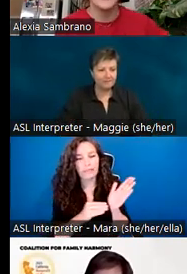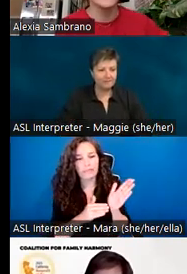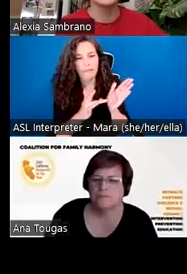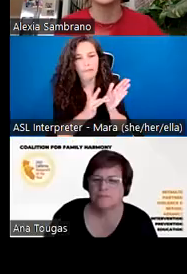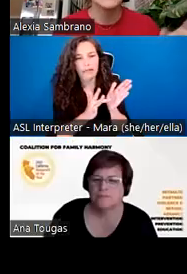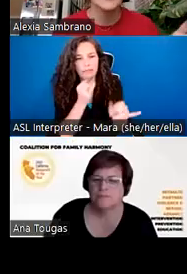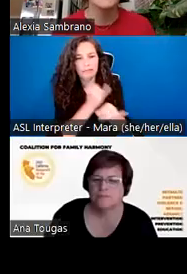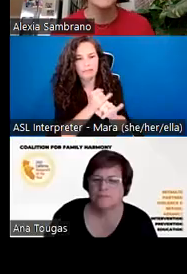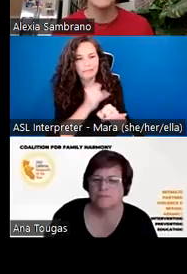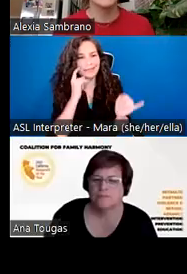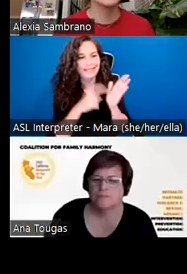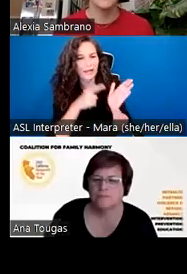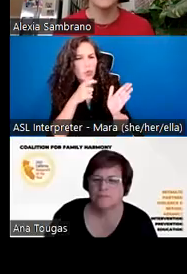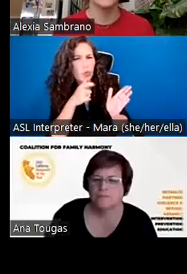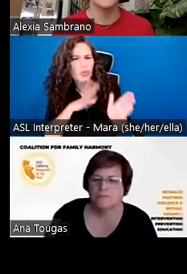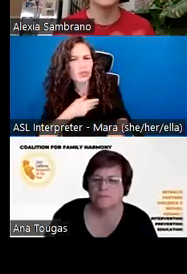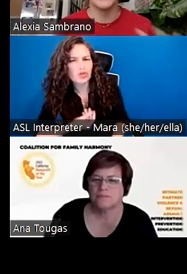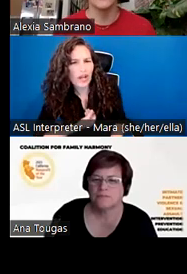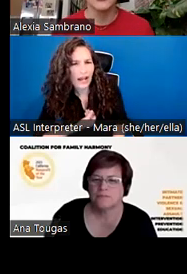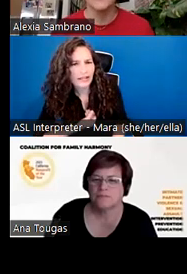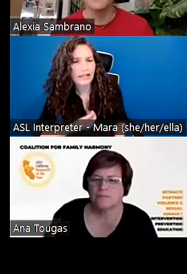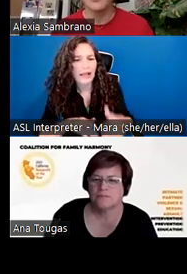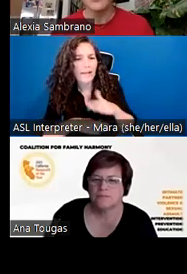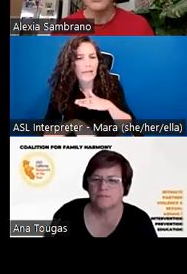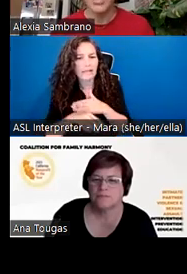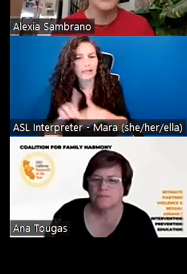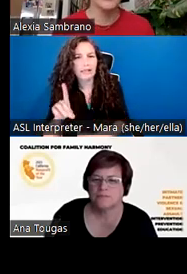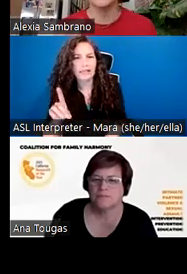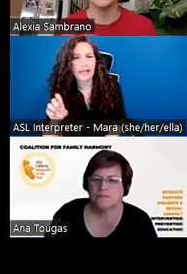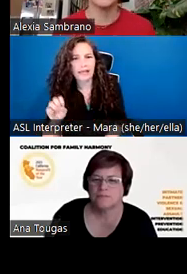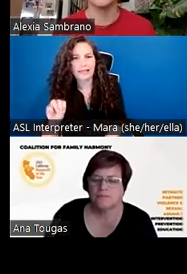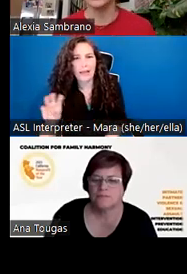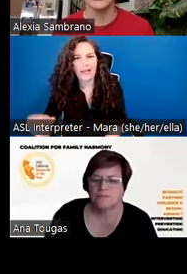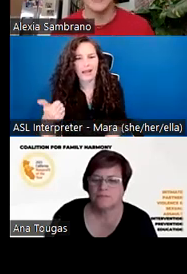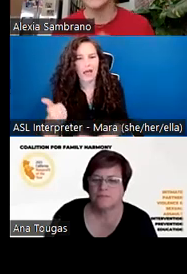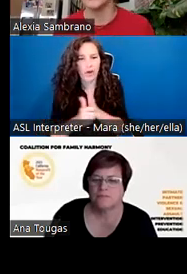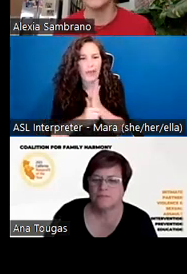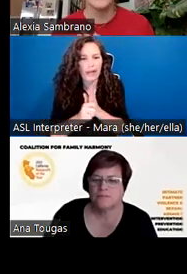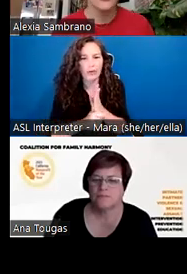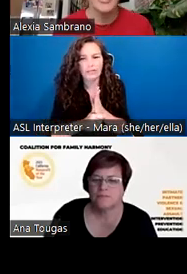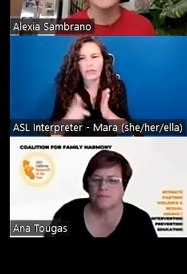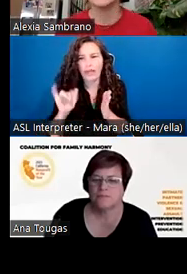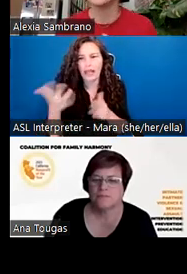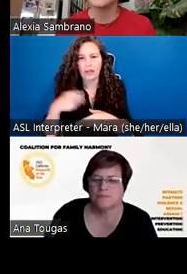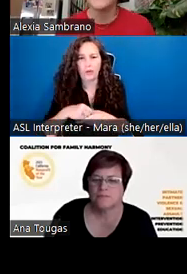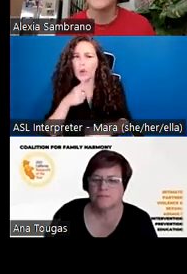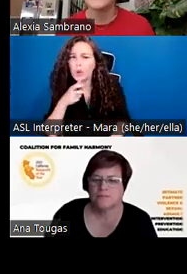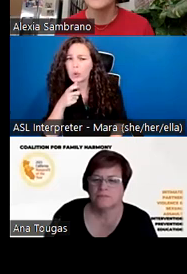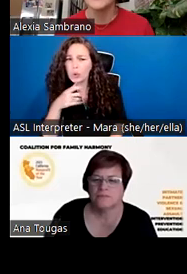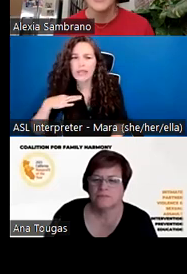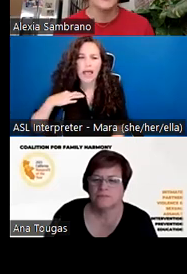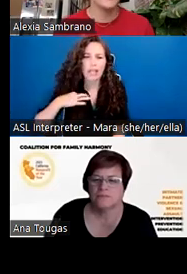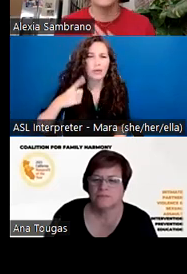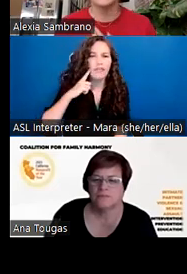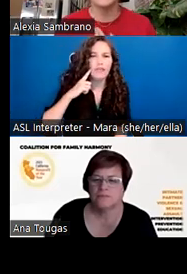criteria in the DSM and in other manuals. So this included like who was eligible for medical care, such as hormone